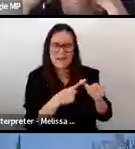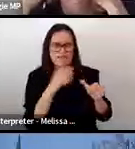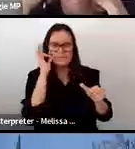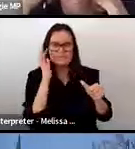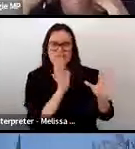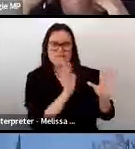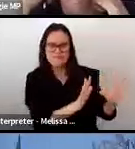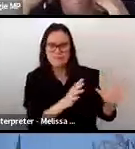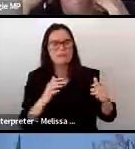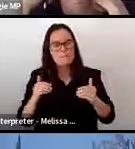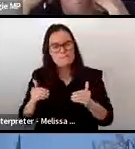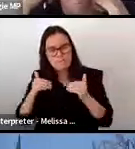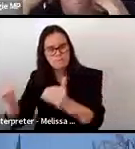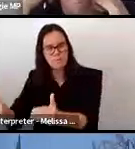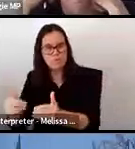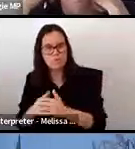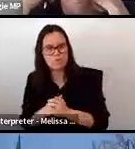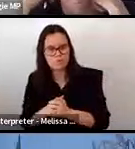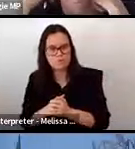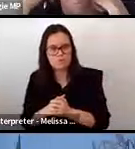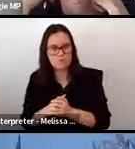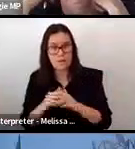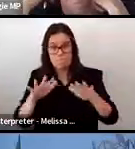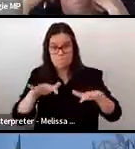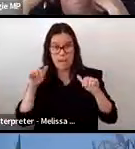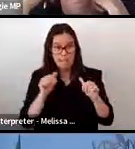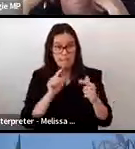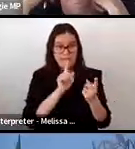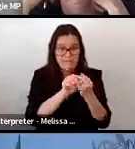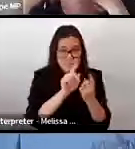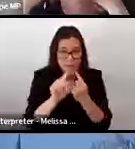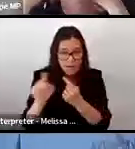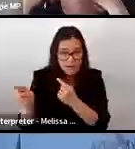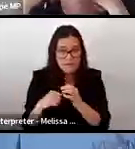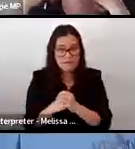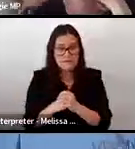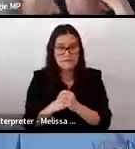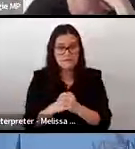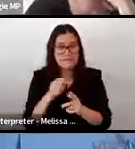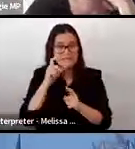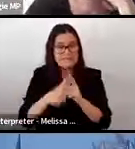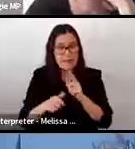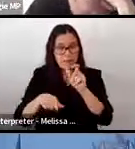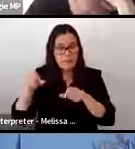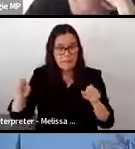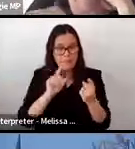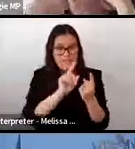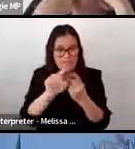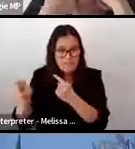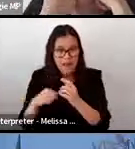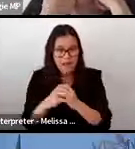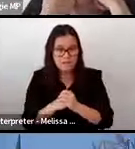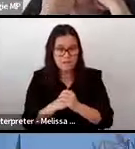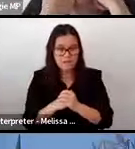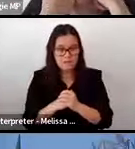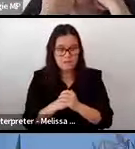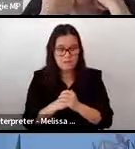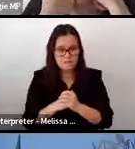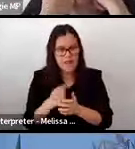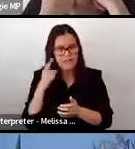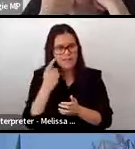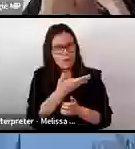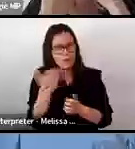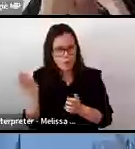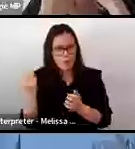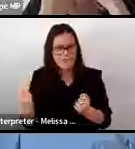You're hearing from the public, you're hearing from people with disabilities, and I think you have the power to amend this